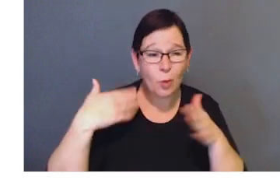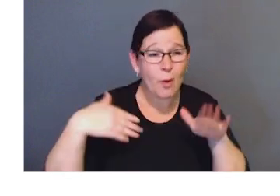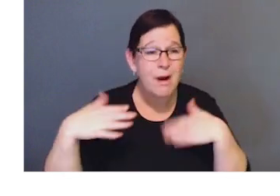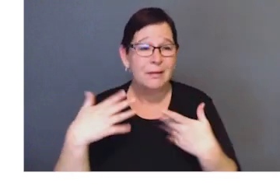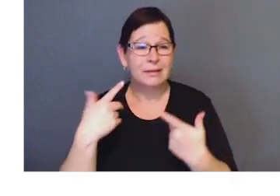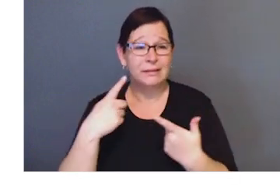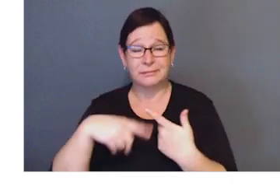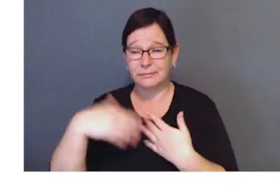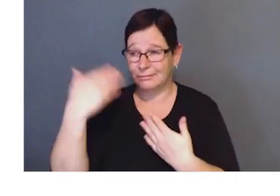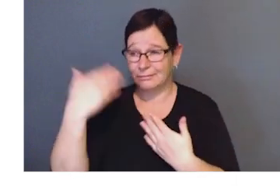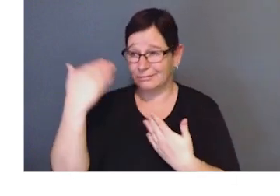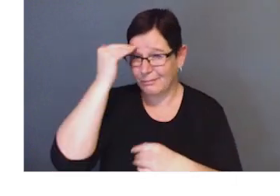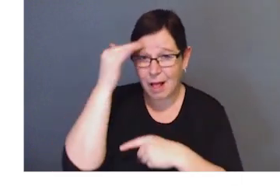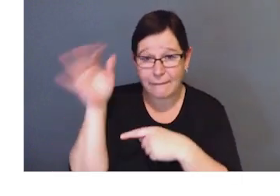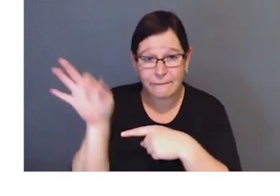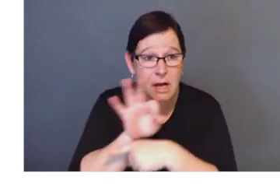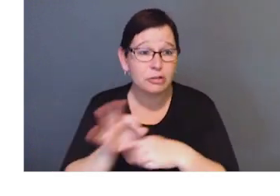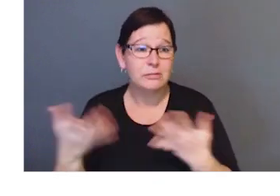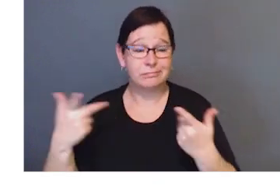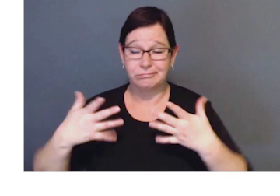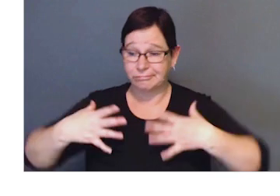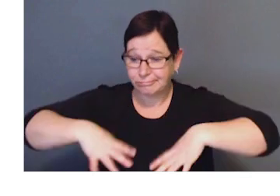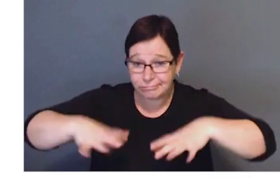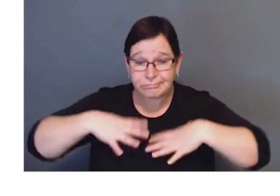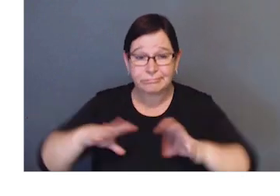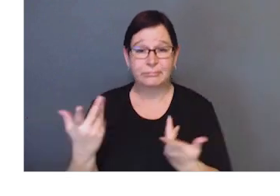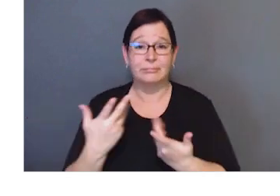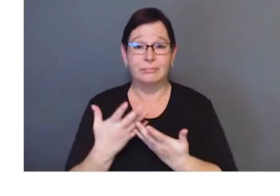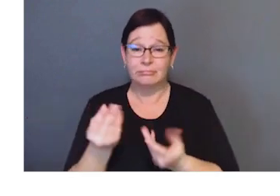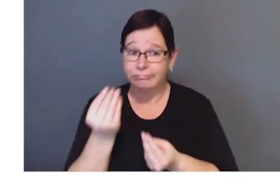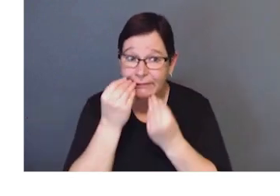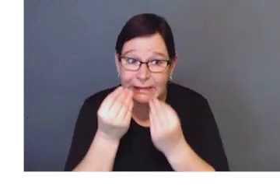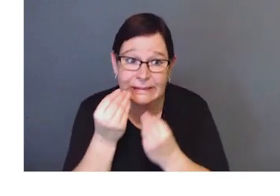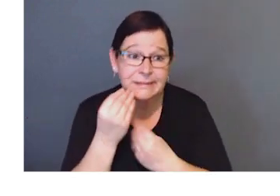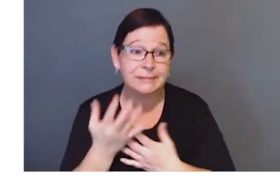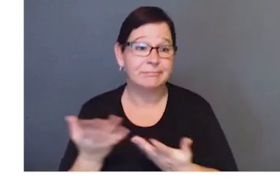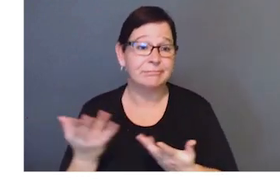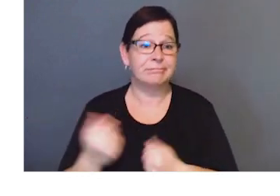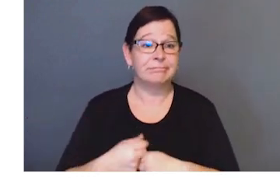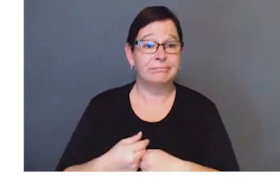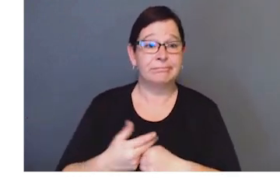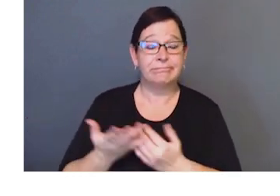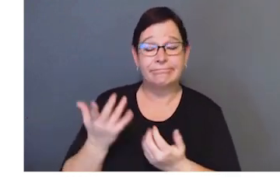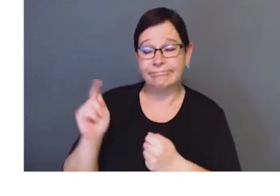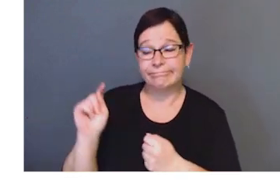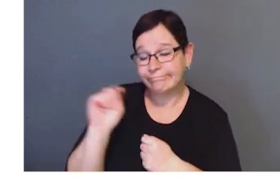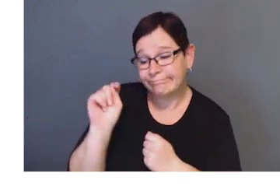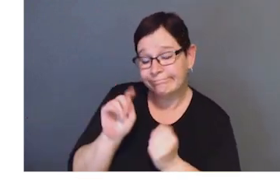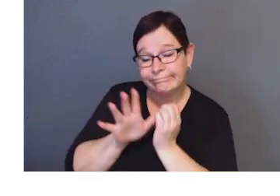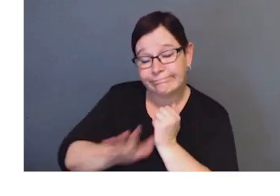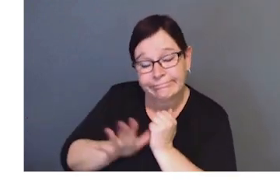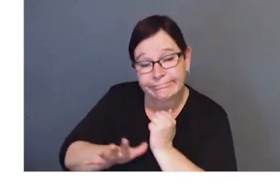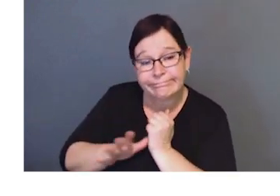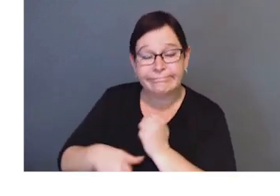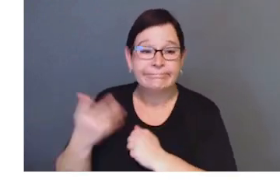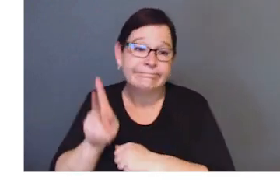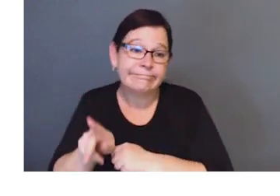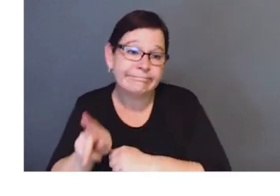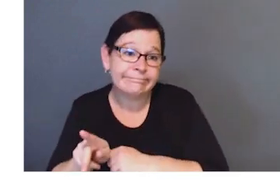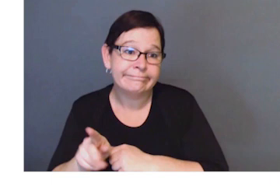dressing, feeding, eliminating bowel or bladder functions,